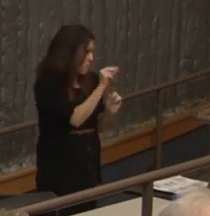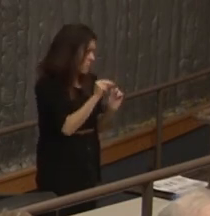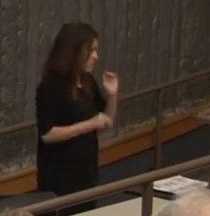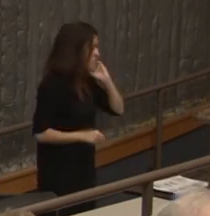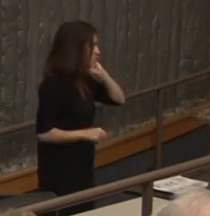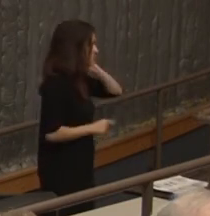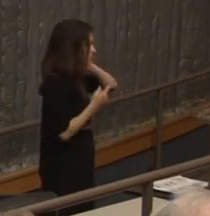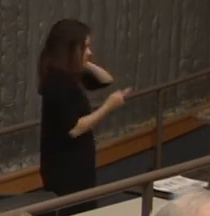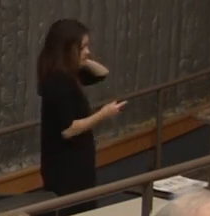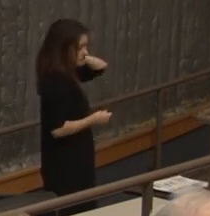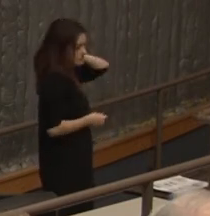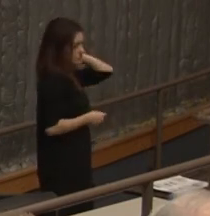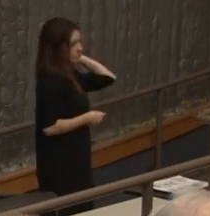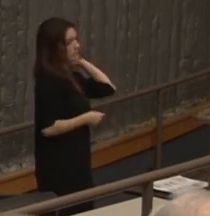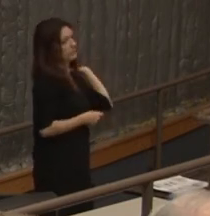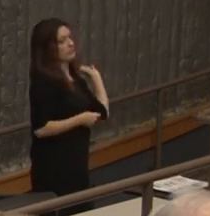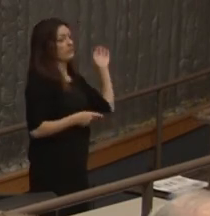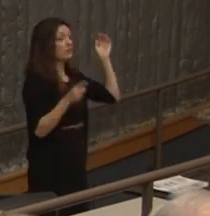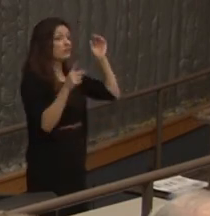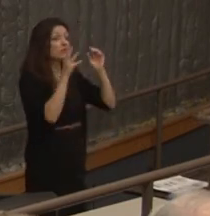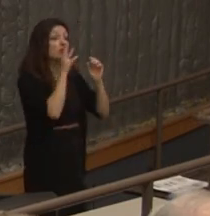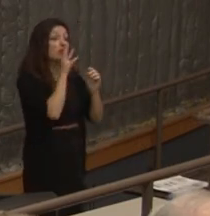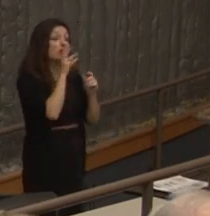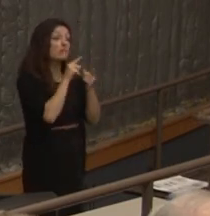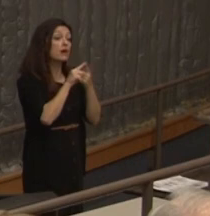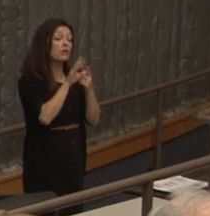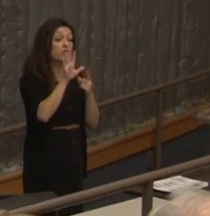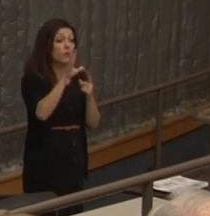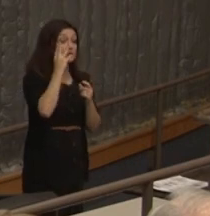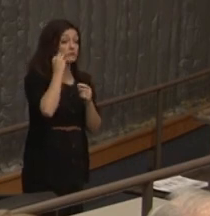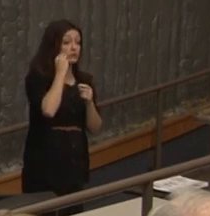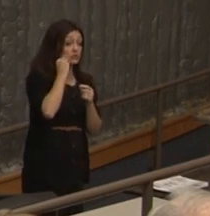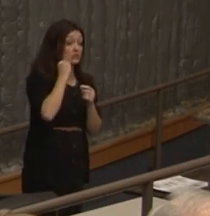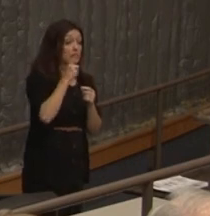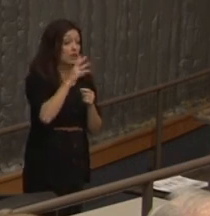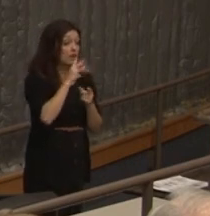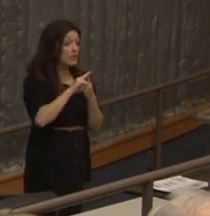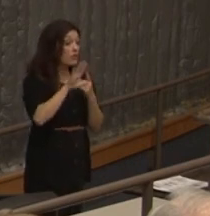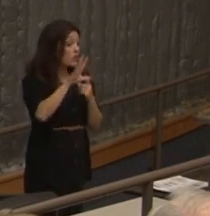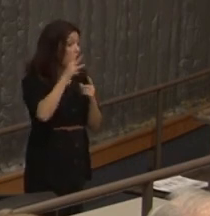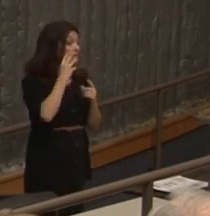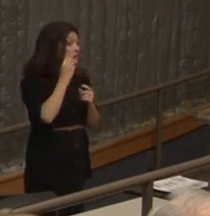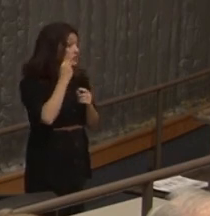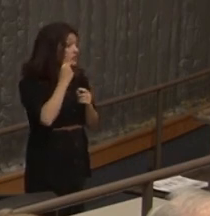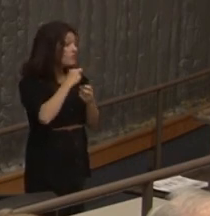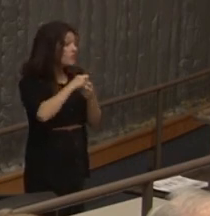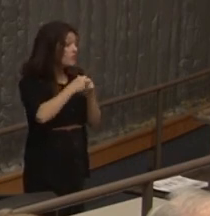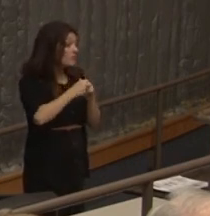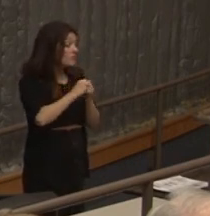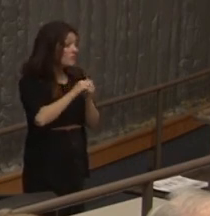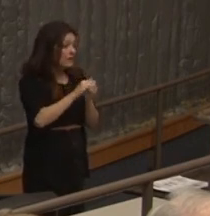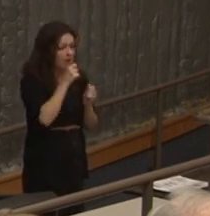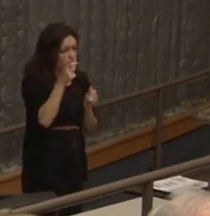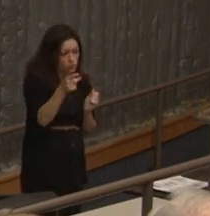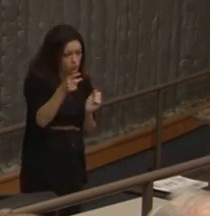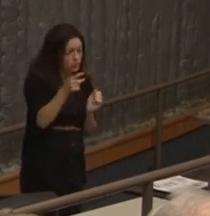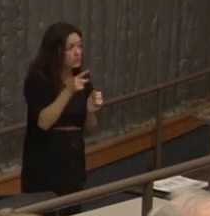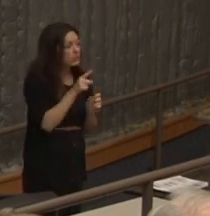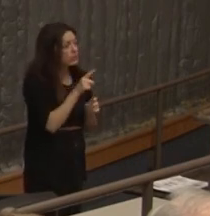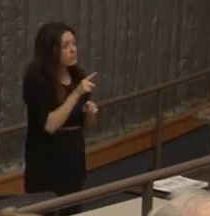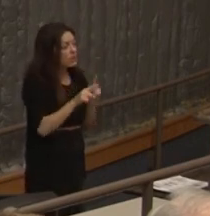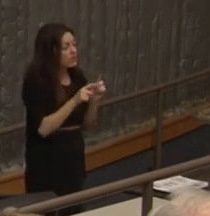Right. But so you're talking about your experience, and I honor your experience. Problem with some people, not you, but some